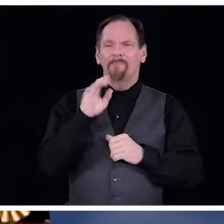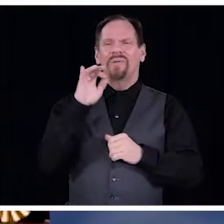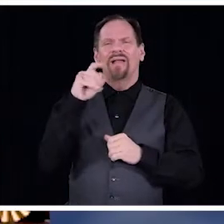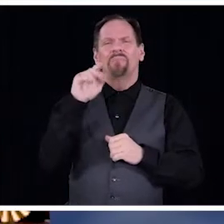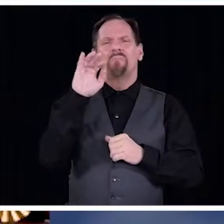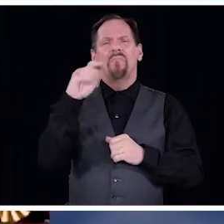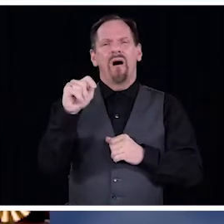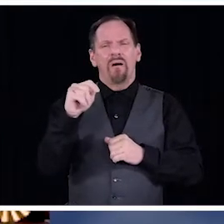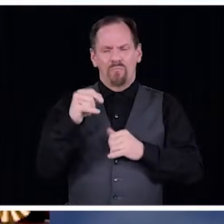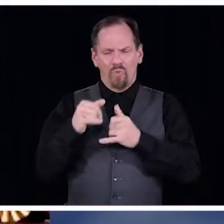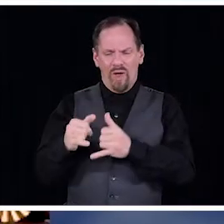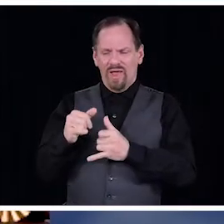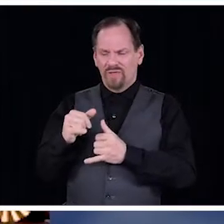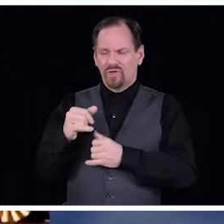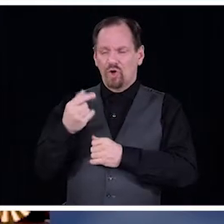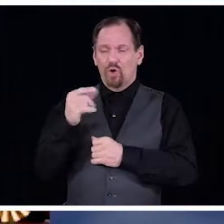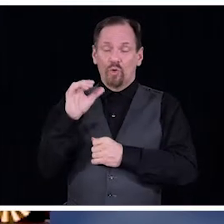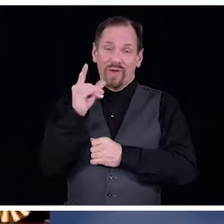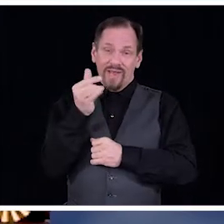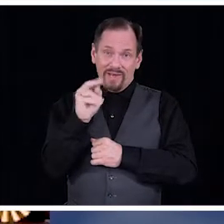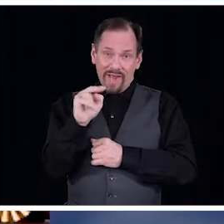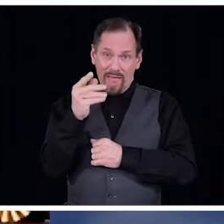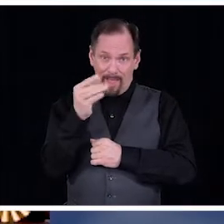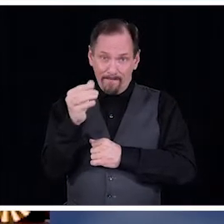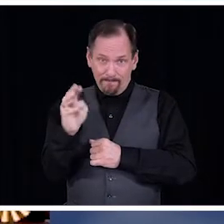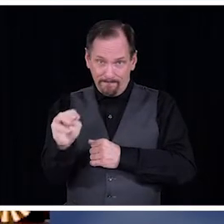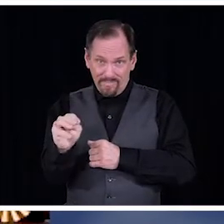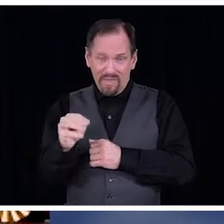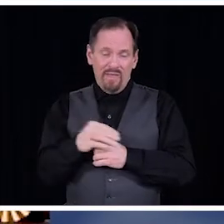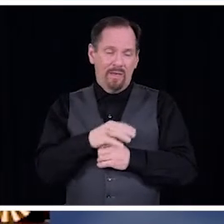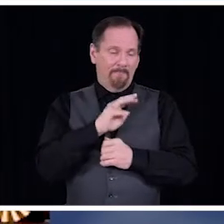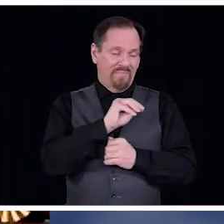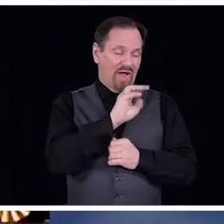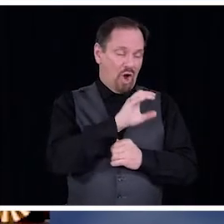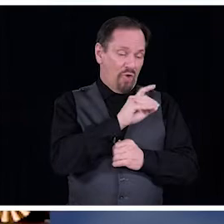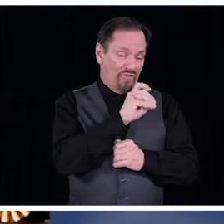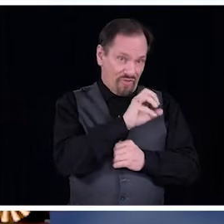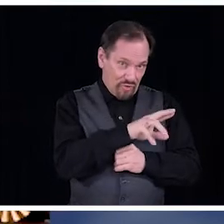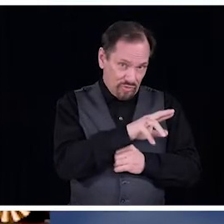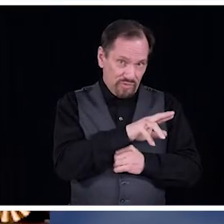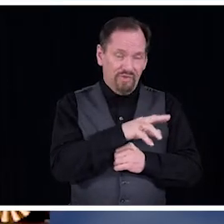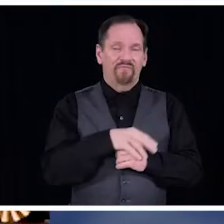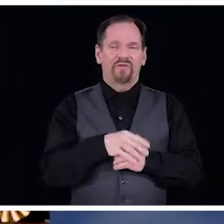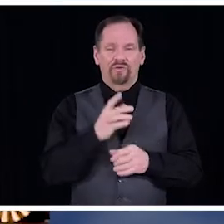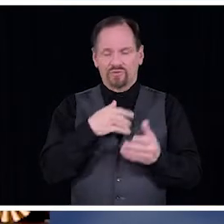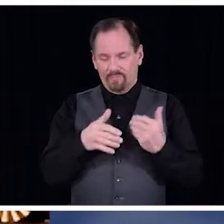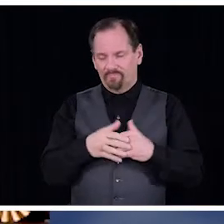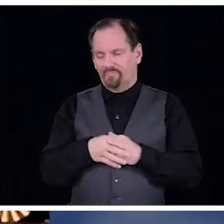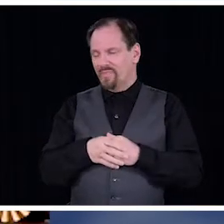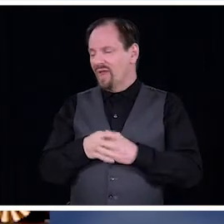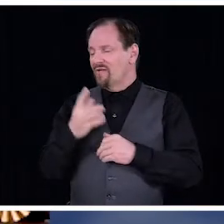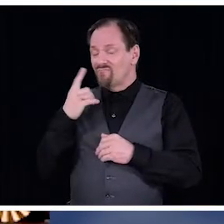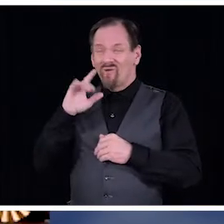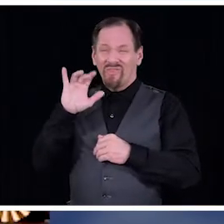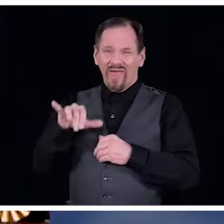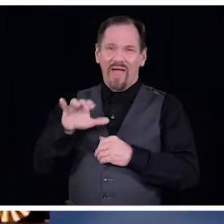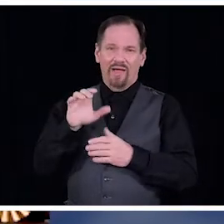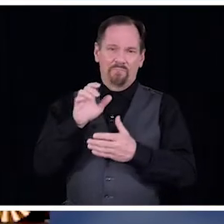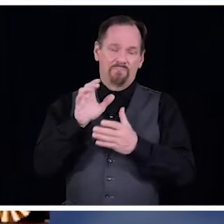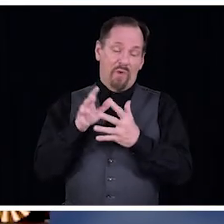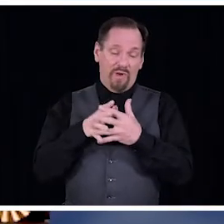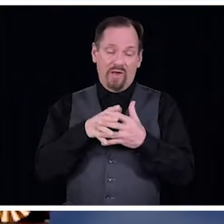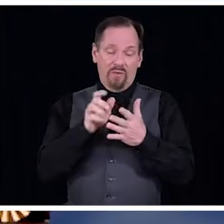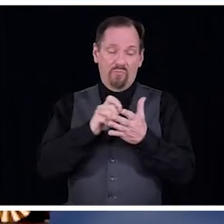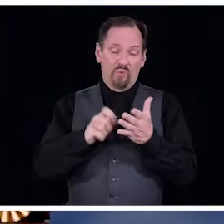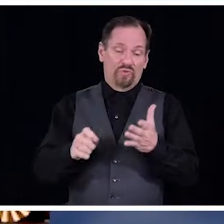a Guggenheim Fellowship, a MacArthur Fellowship, the Champion of New Music Award from the American Composers Forum, and